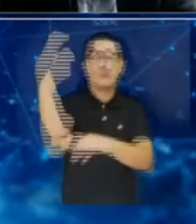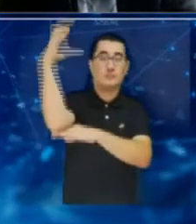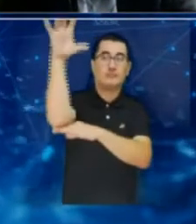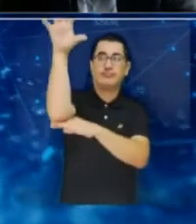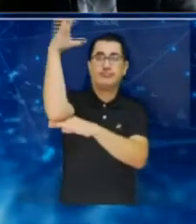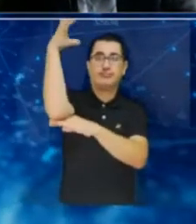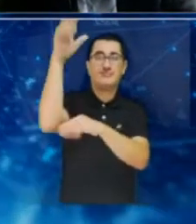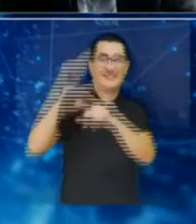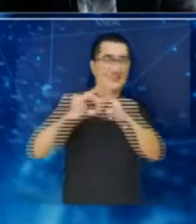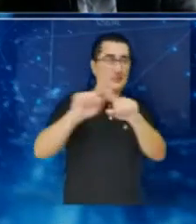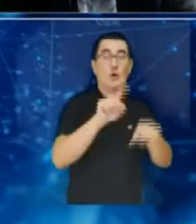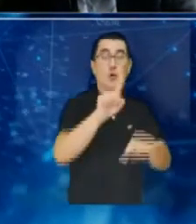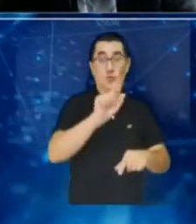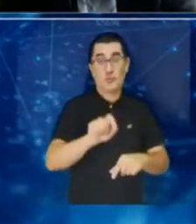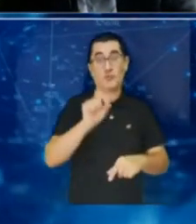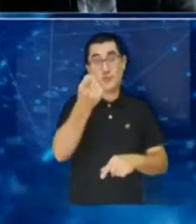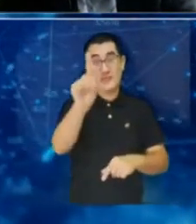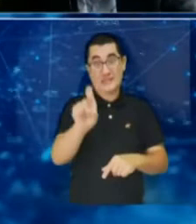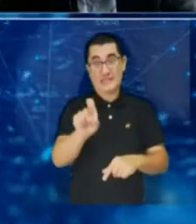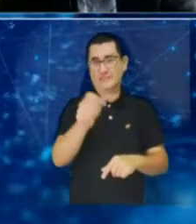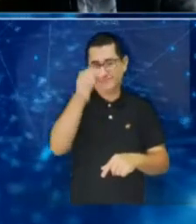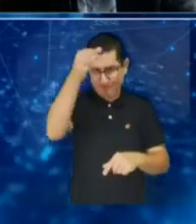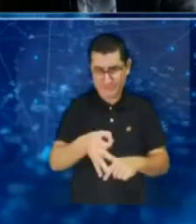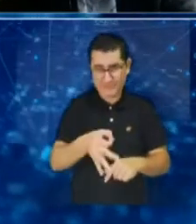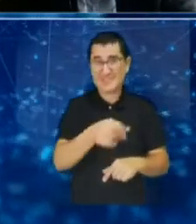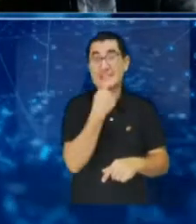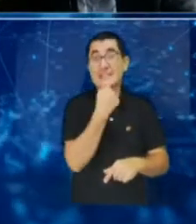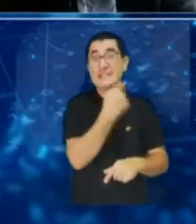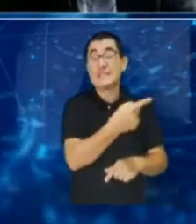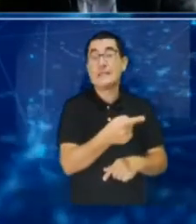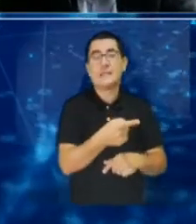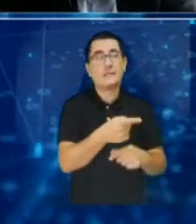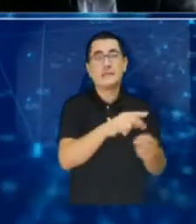preliminary views related to satellites,